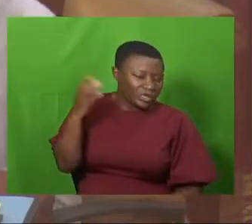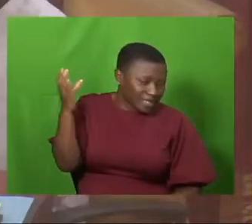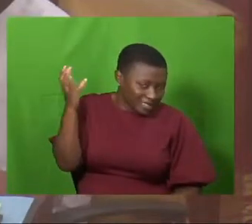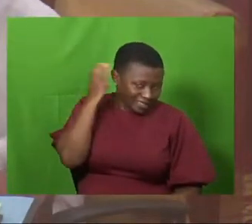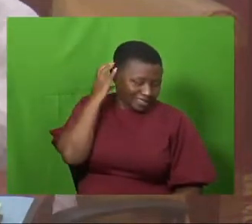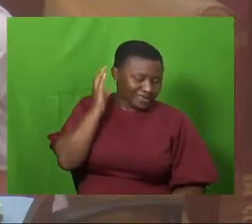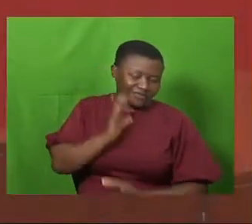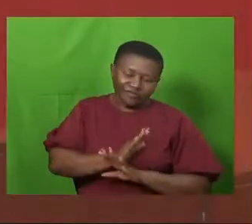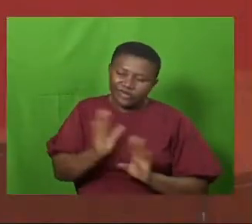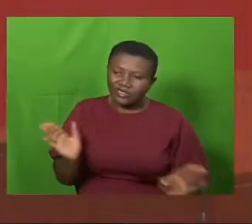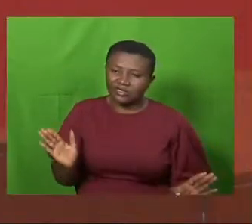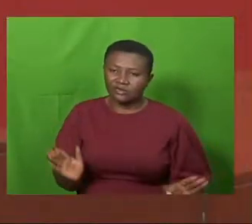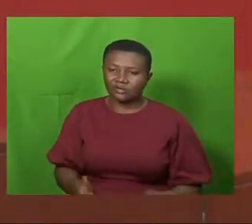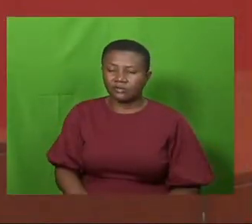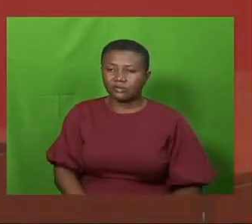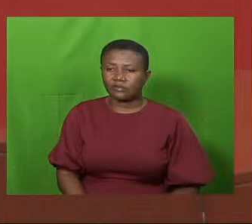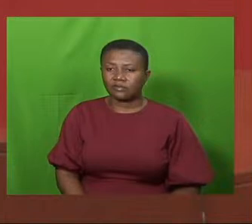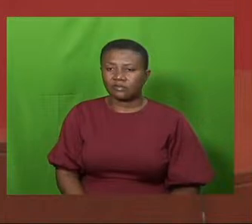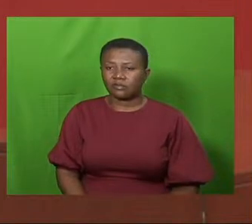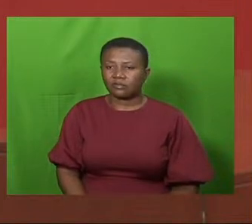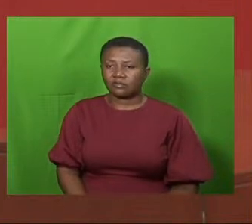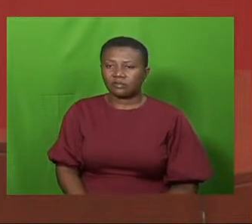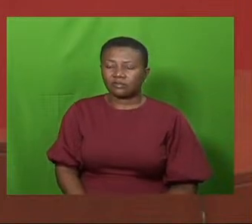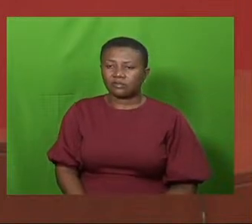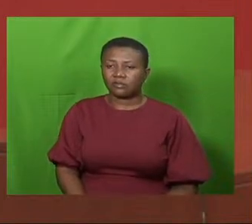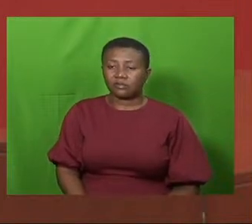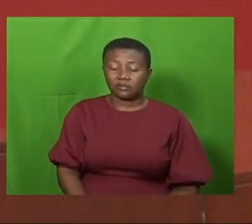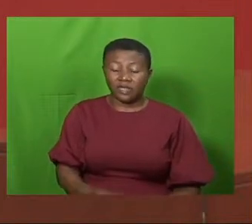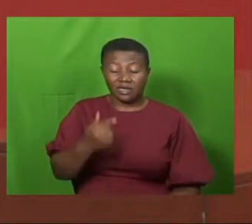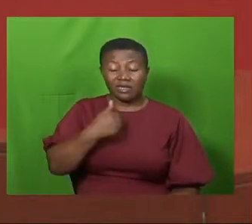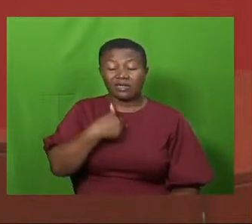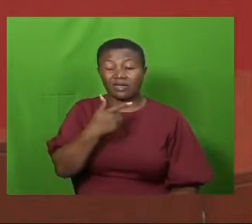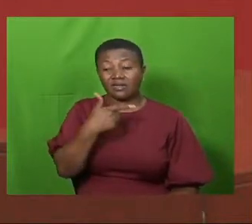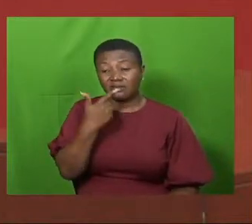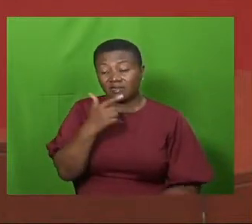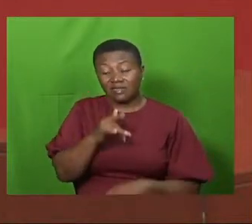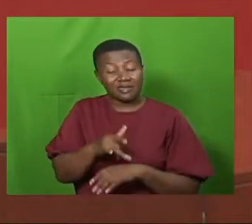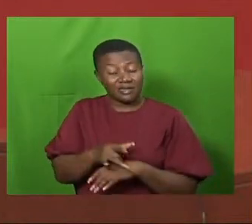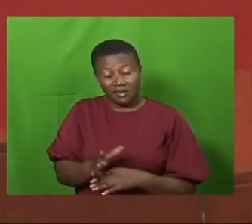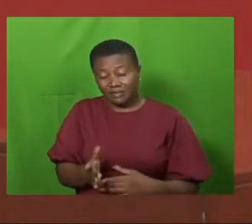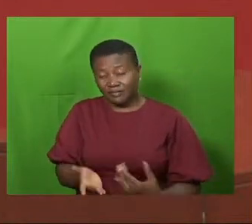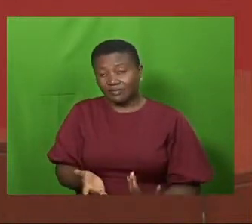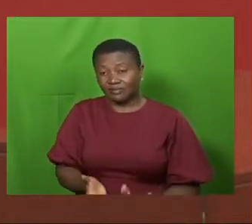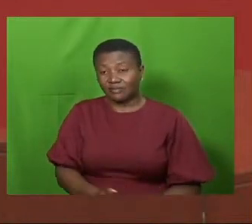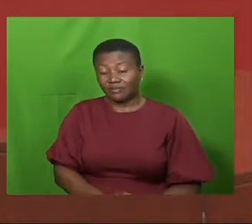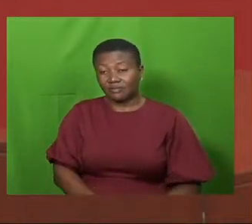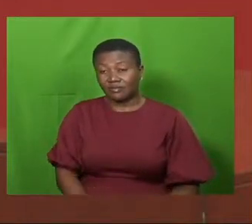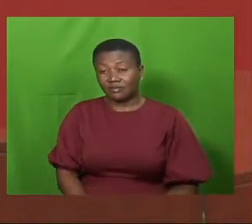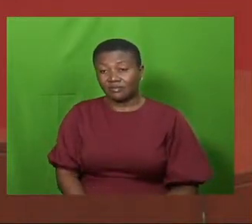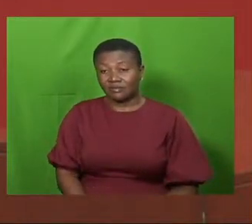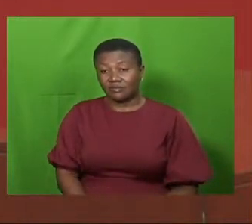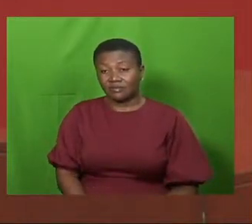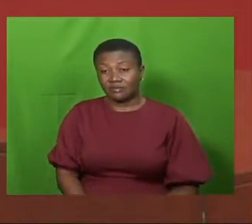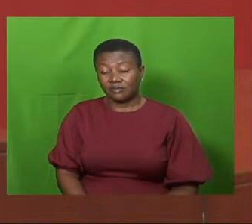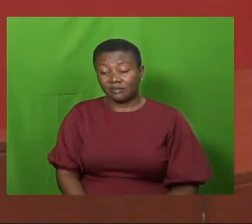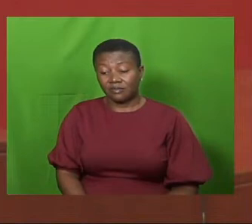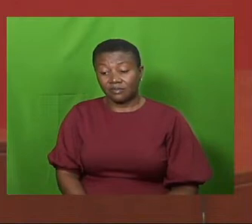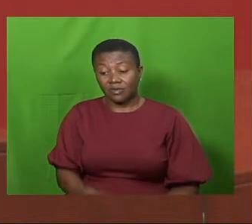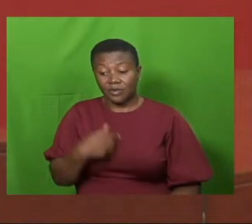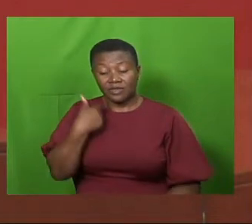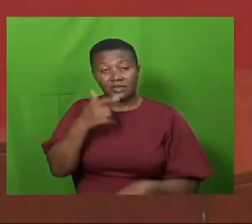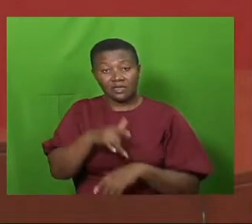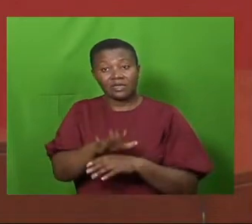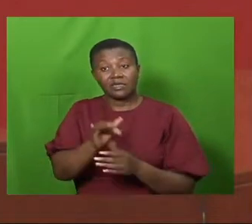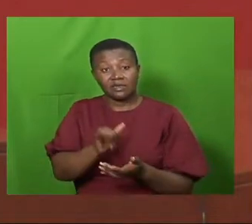Honorable members, I said earlier that the Hansard